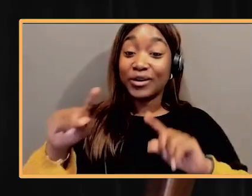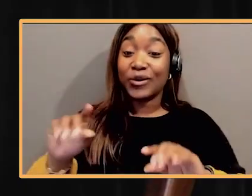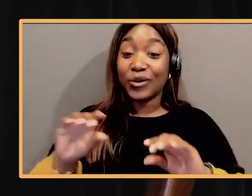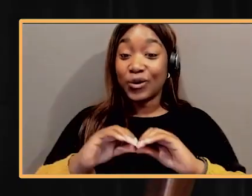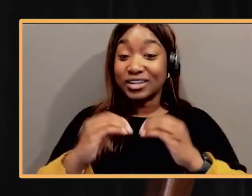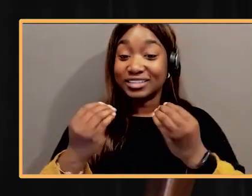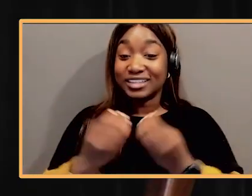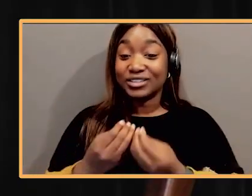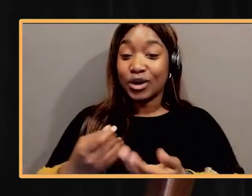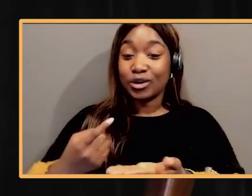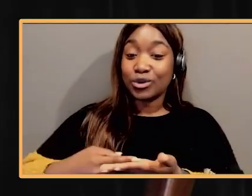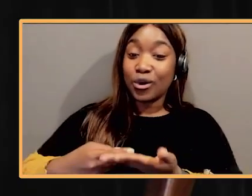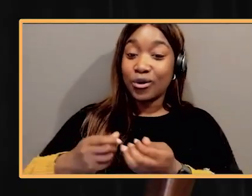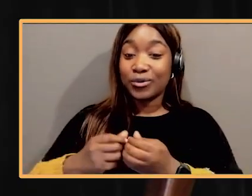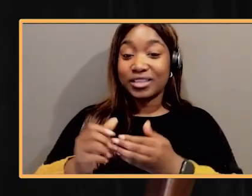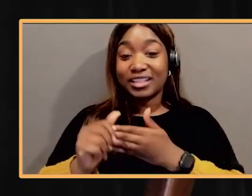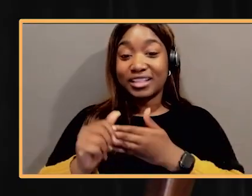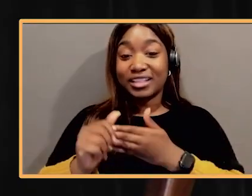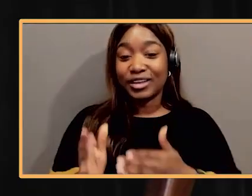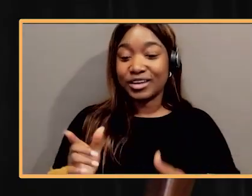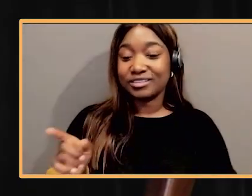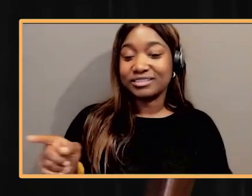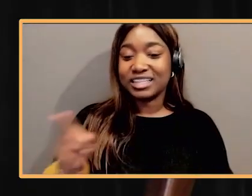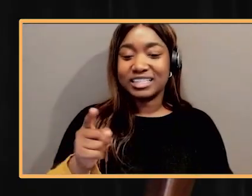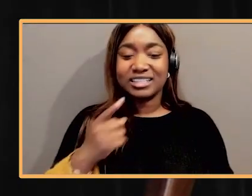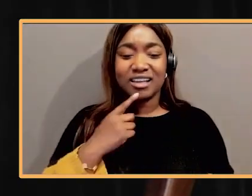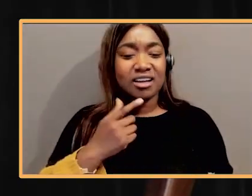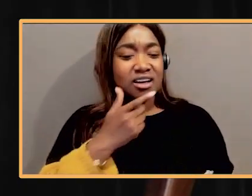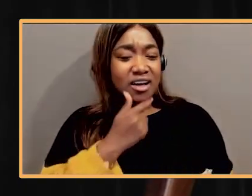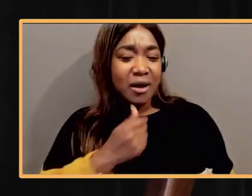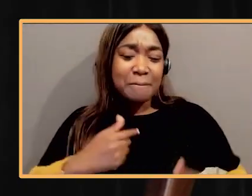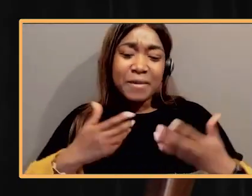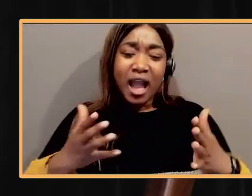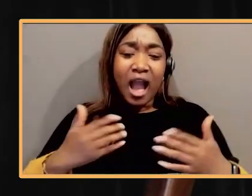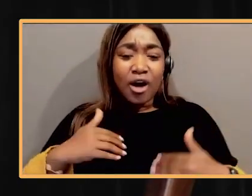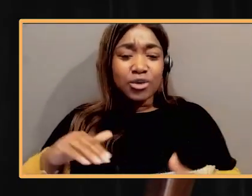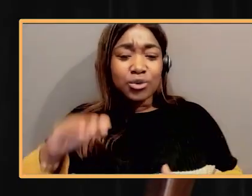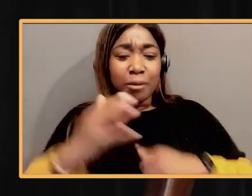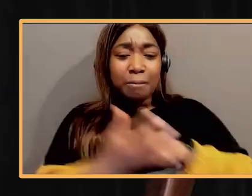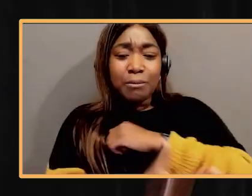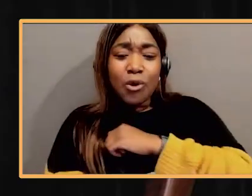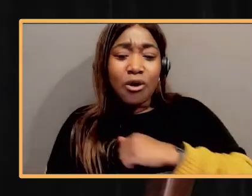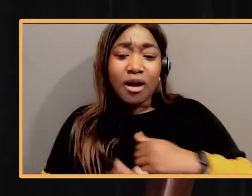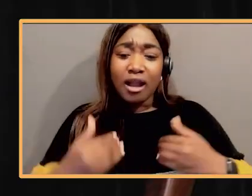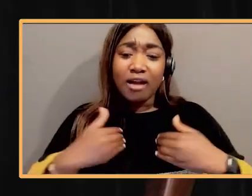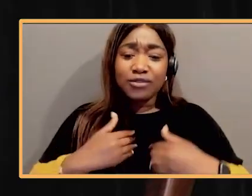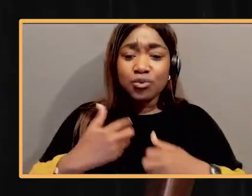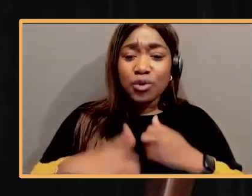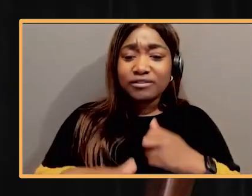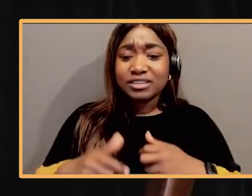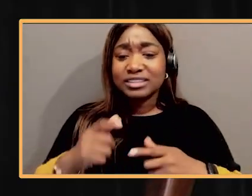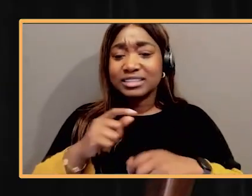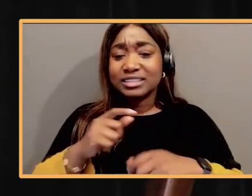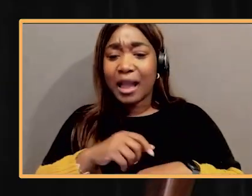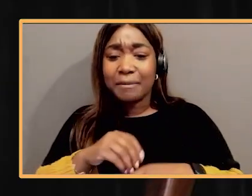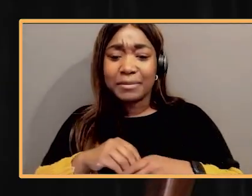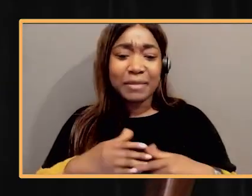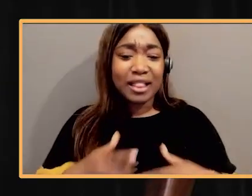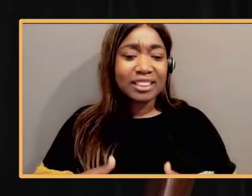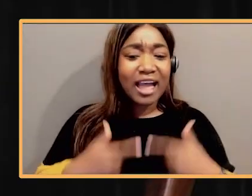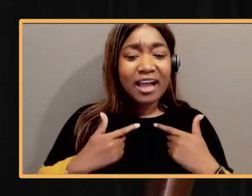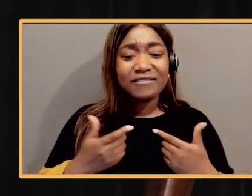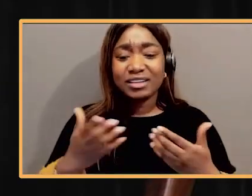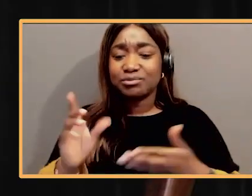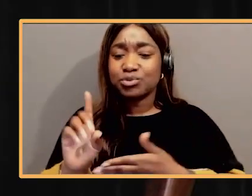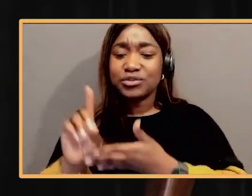I'll talk to a leader who is, but I've grown up poor and I've had a really rough time in life, and privilege.